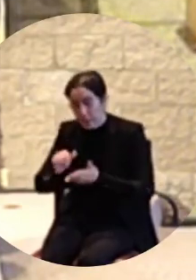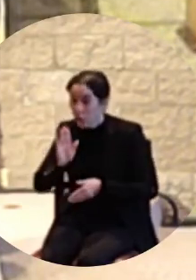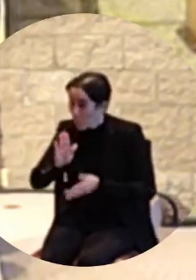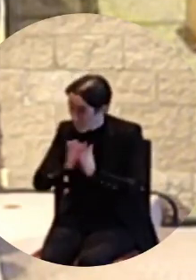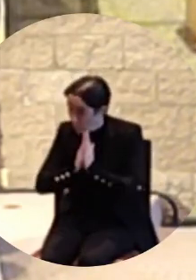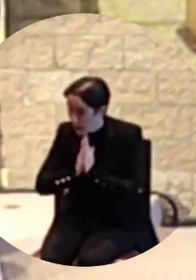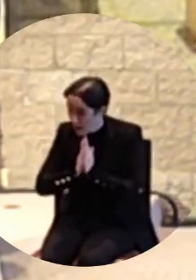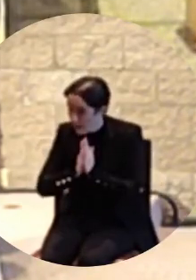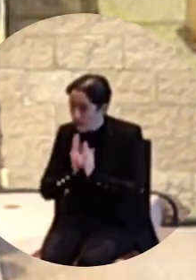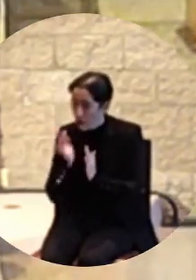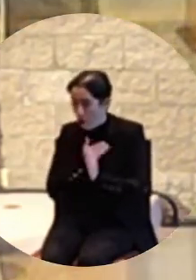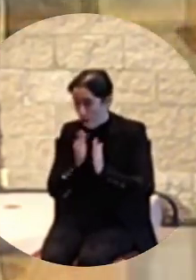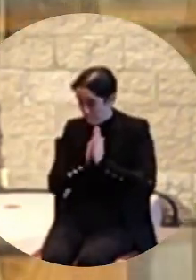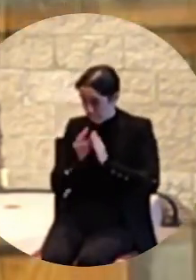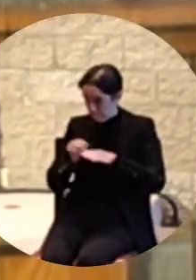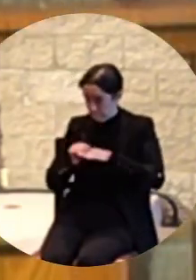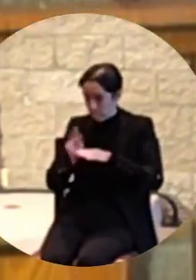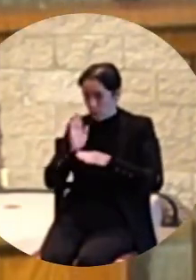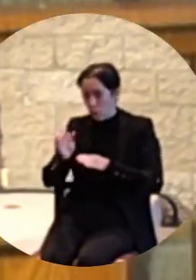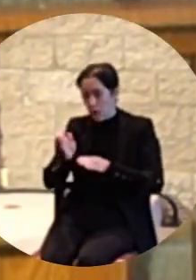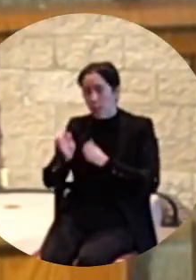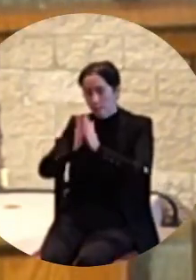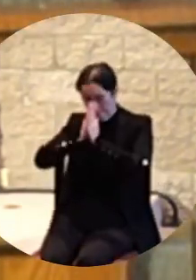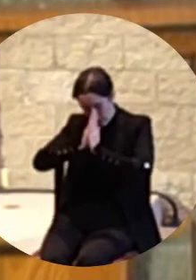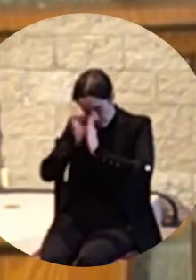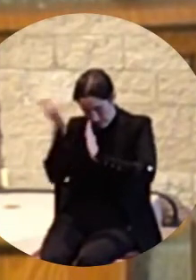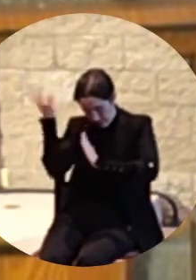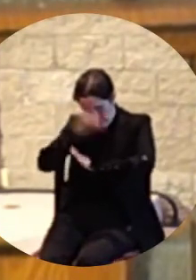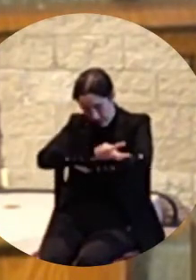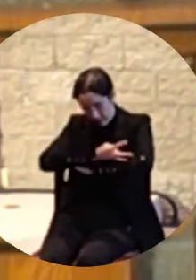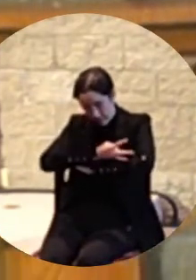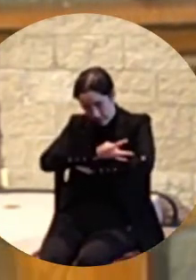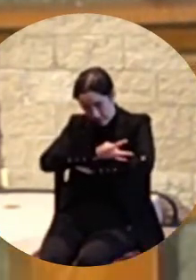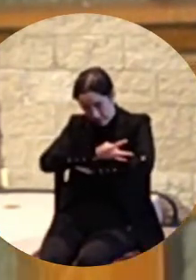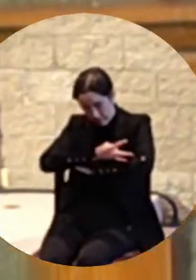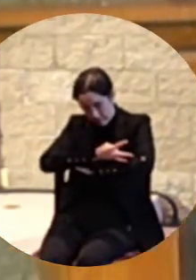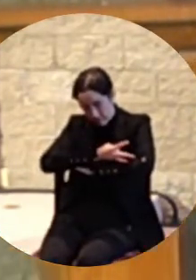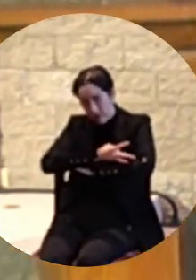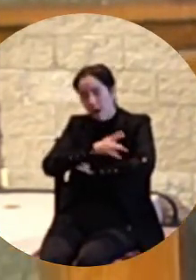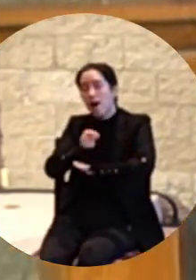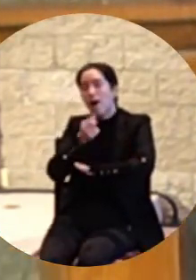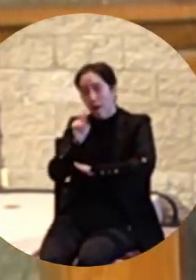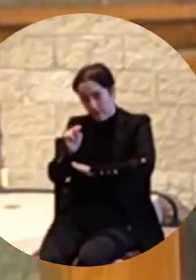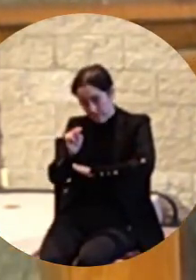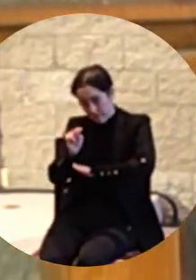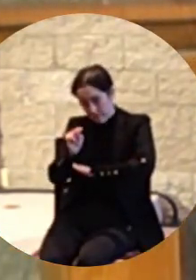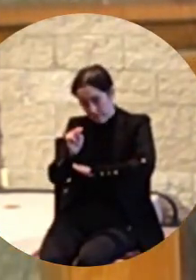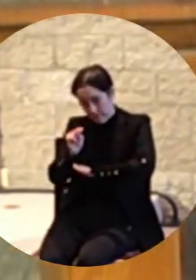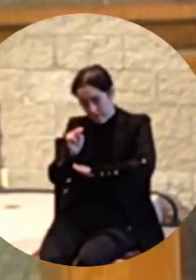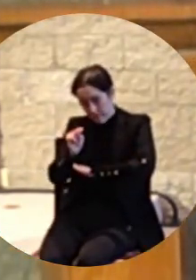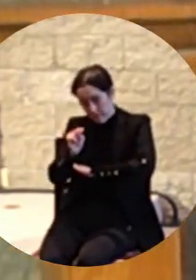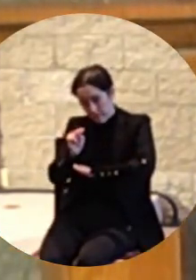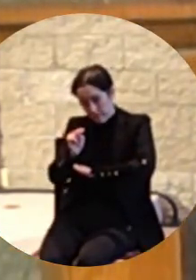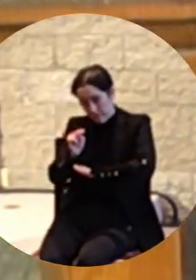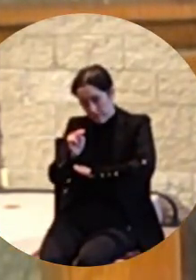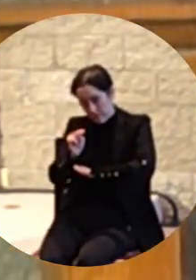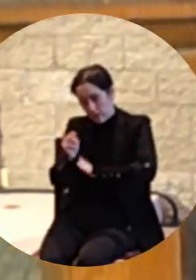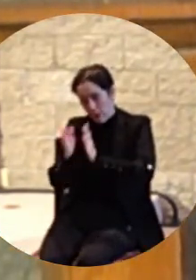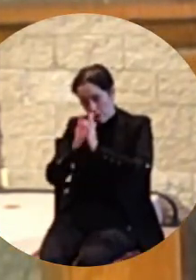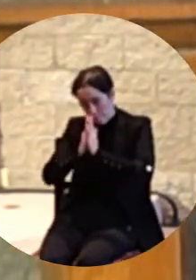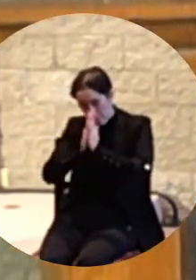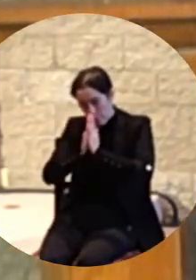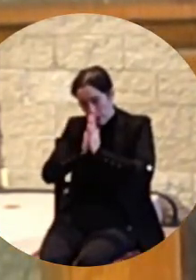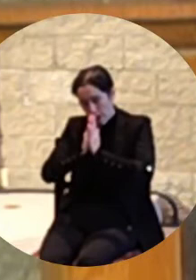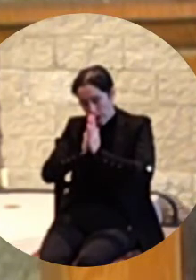are prayed with by our prayer ministry for 7 days. And then they are prayed for